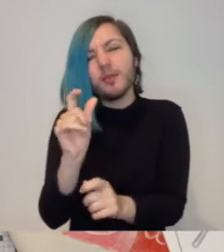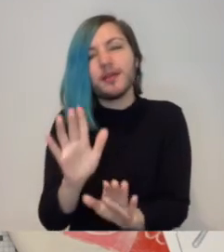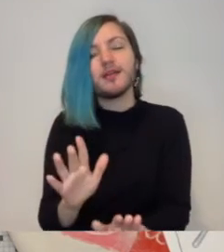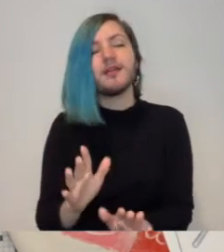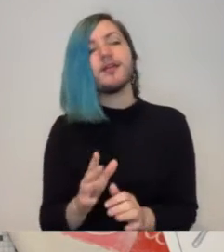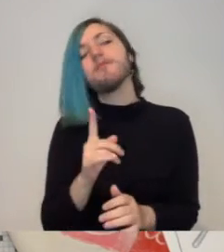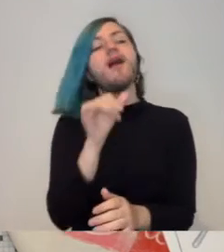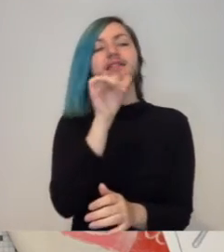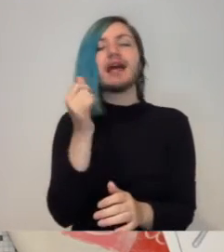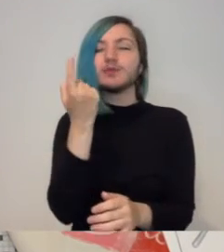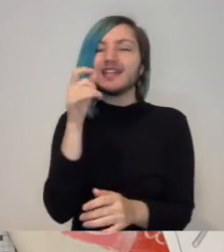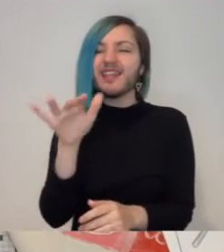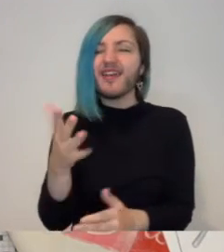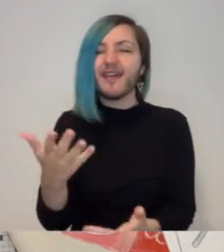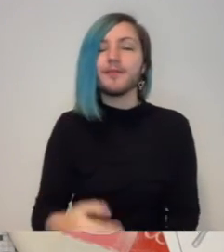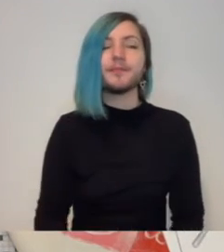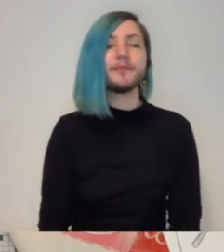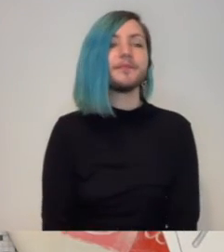have an idea.